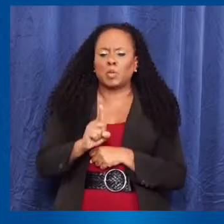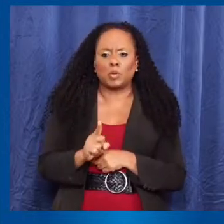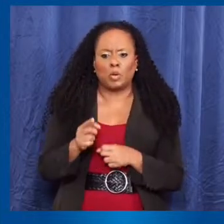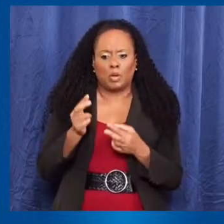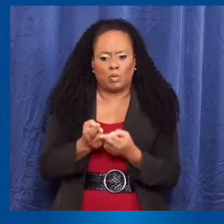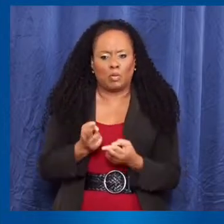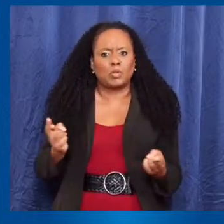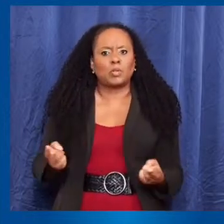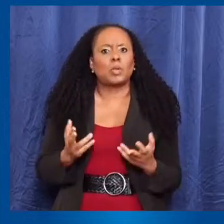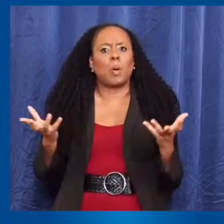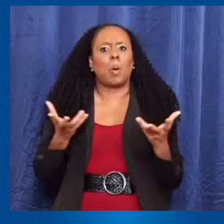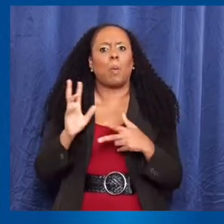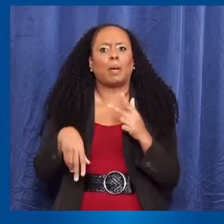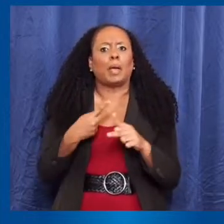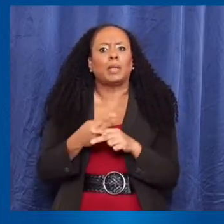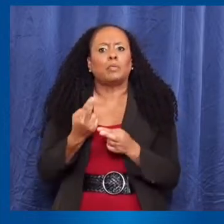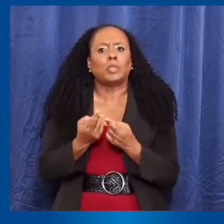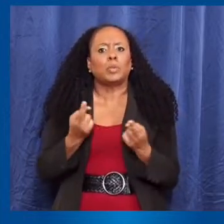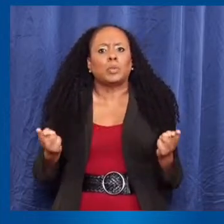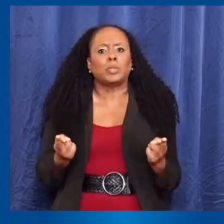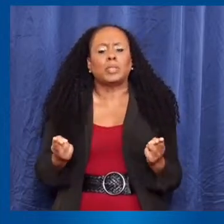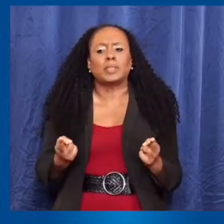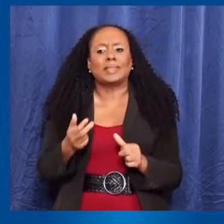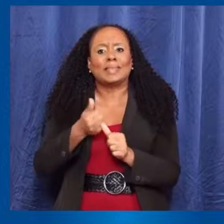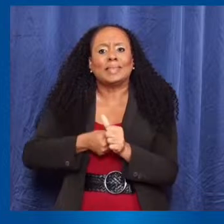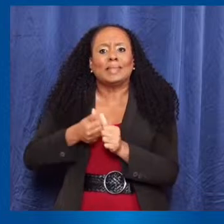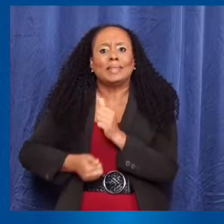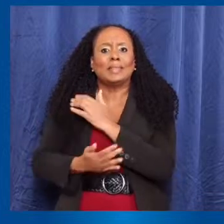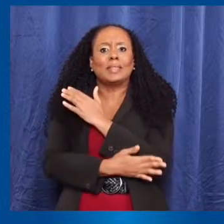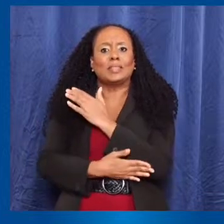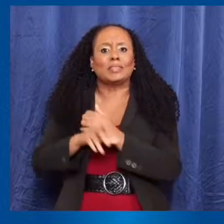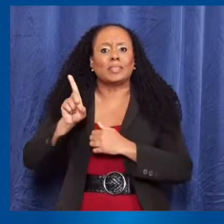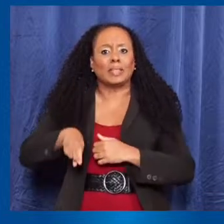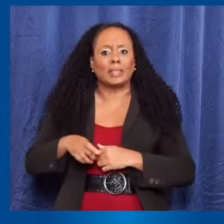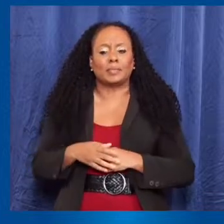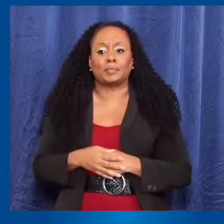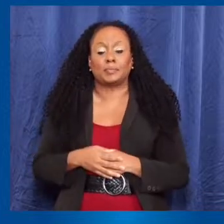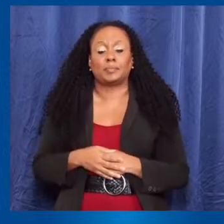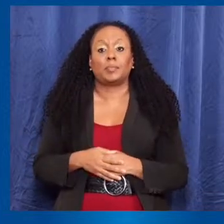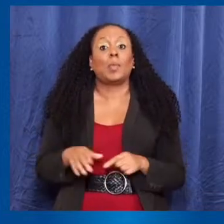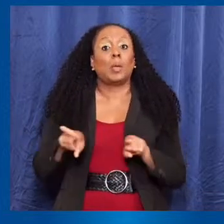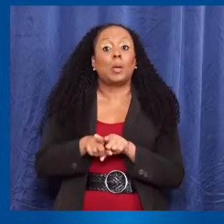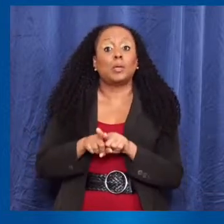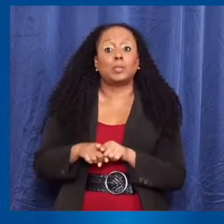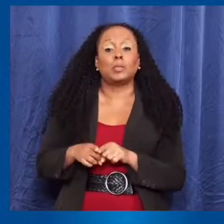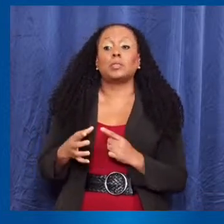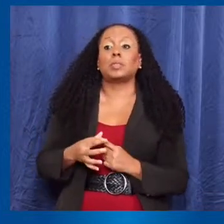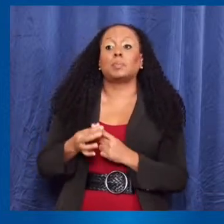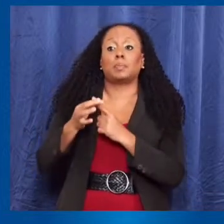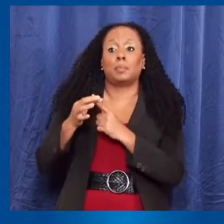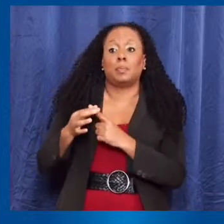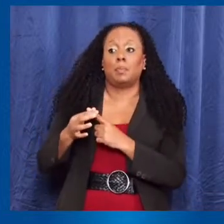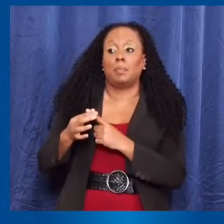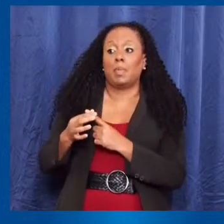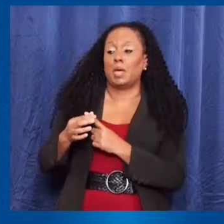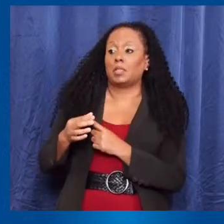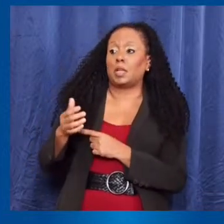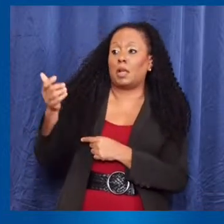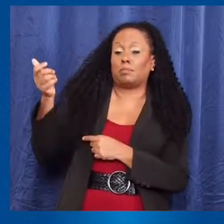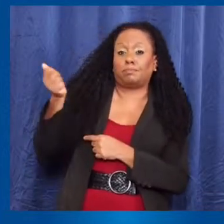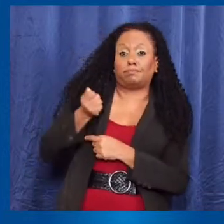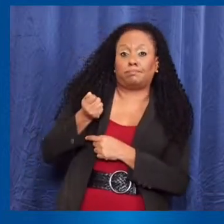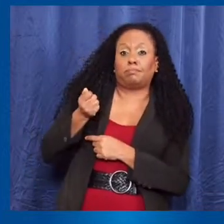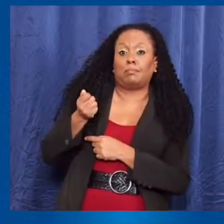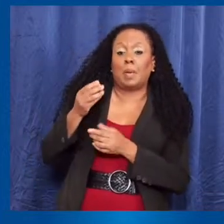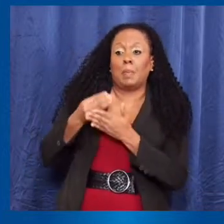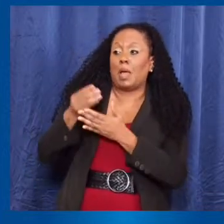a country can have. Similarly, we've been talking about special drawing rights at the IMF. If we can have countries, and France